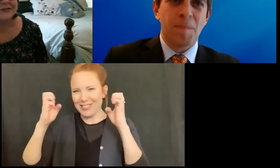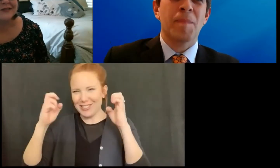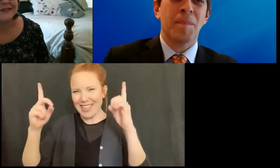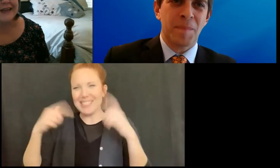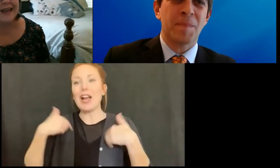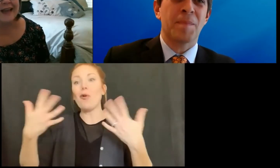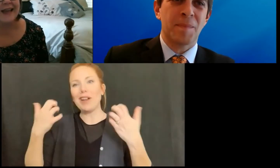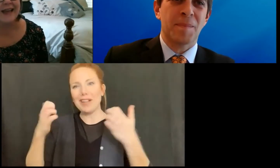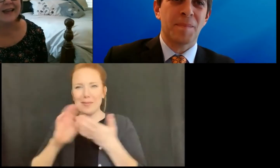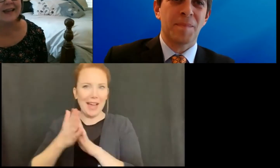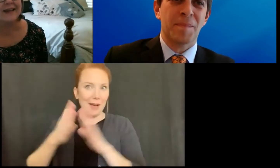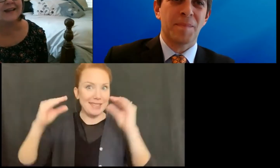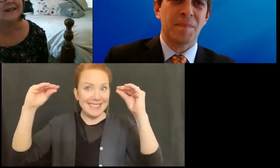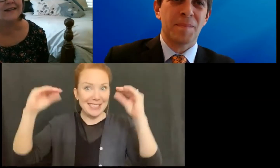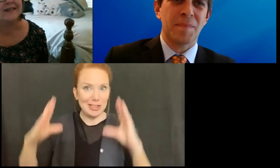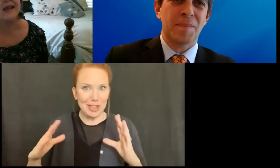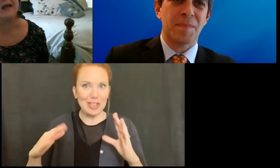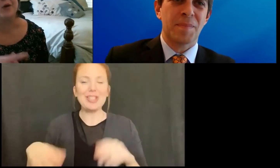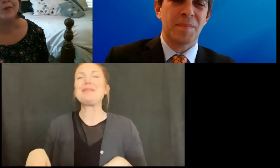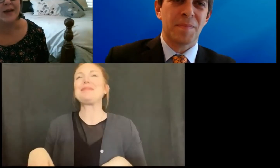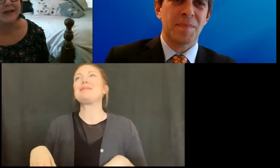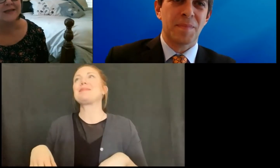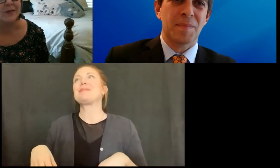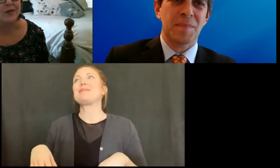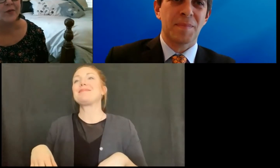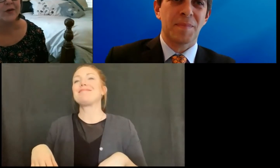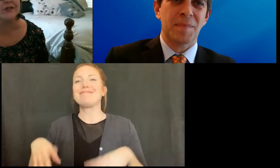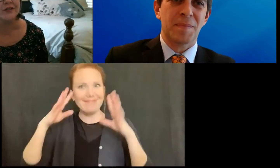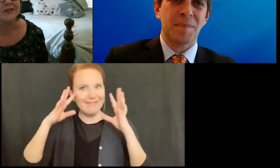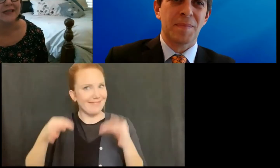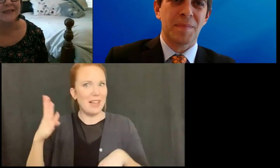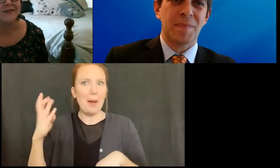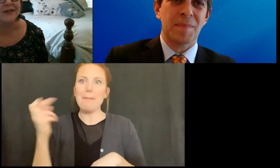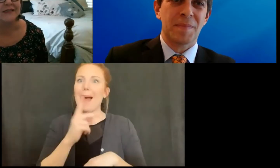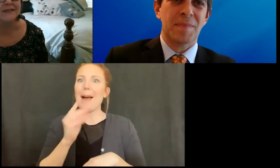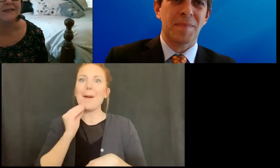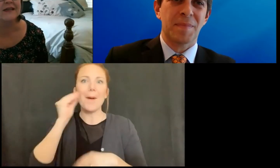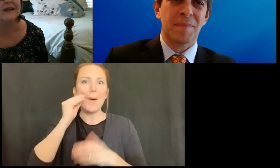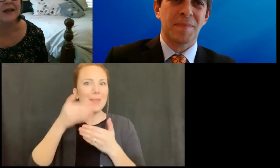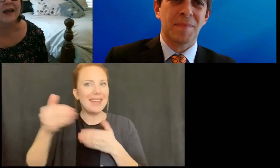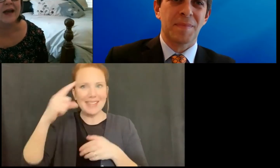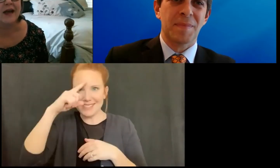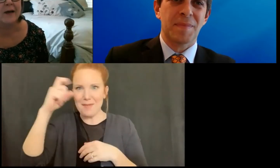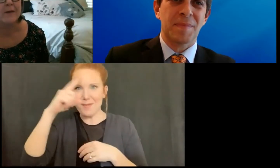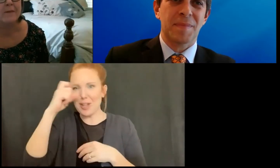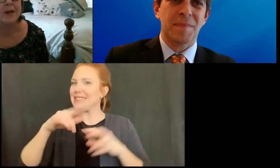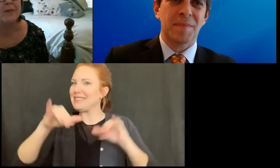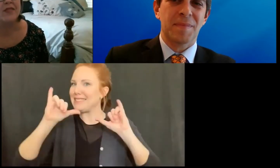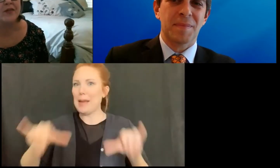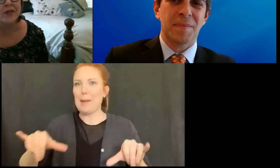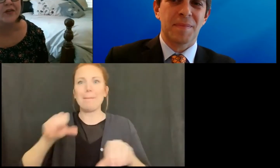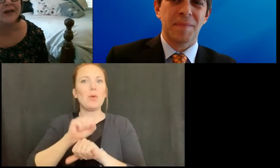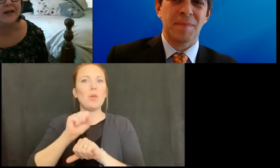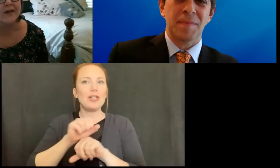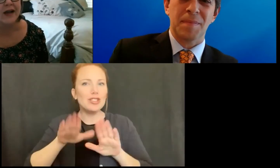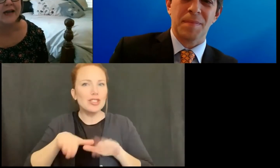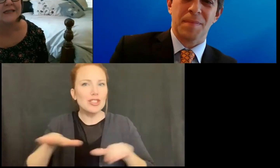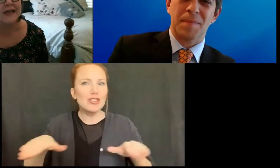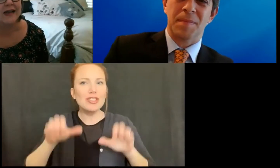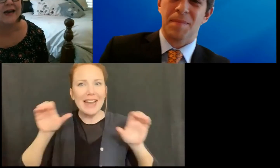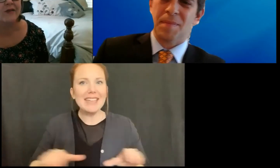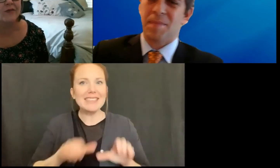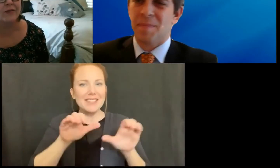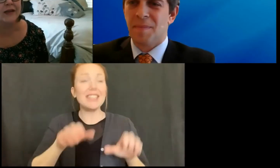teacher. And then came home the next summer and worked children's activities. By my third year,